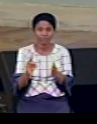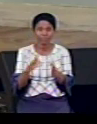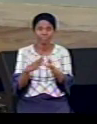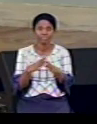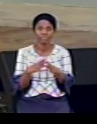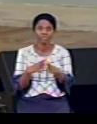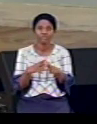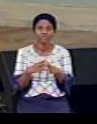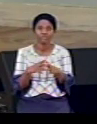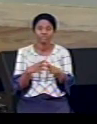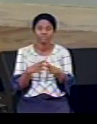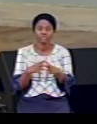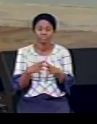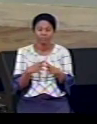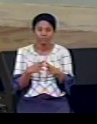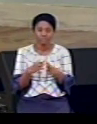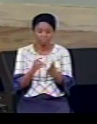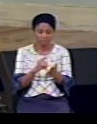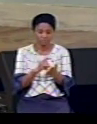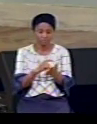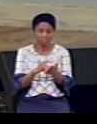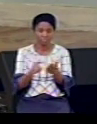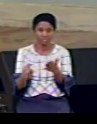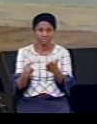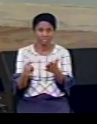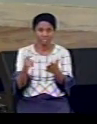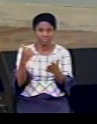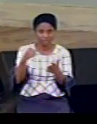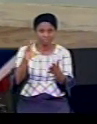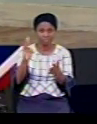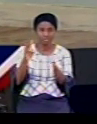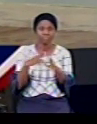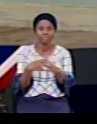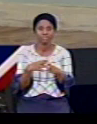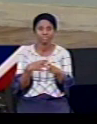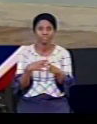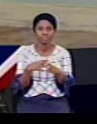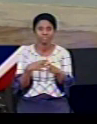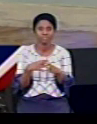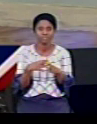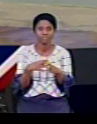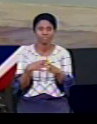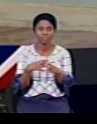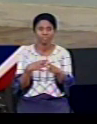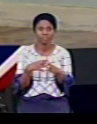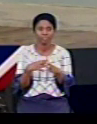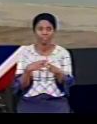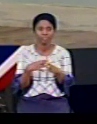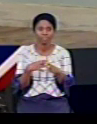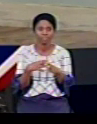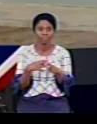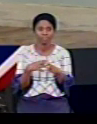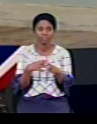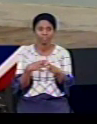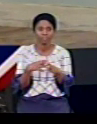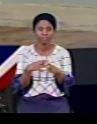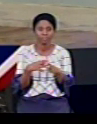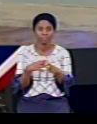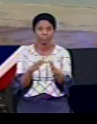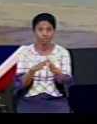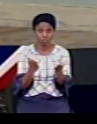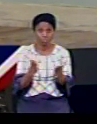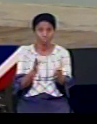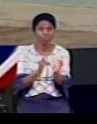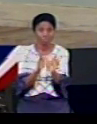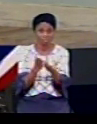118. I'm reading from verse 17. I think you should read this yourself. Open your